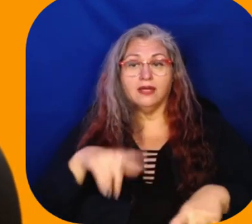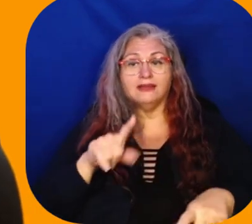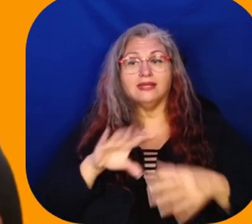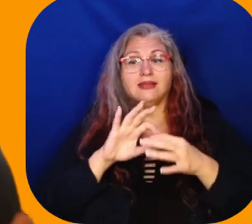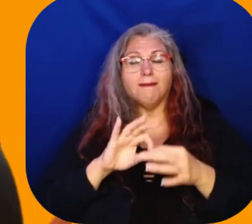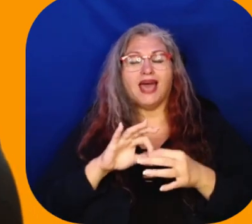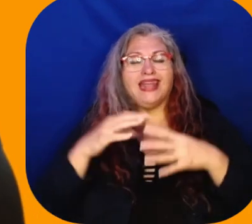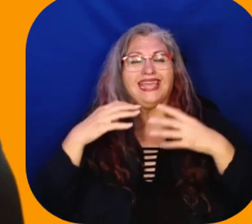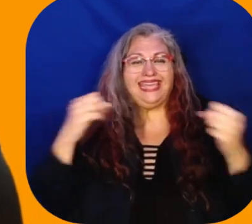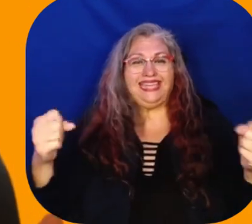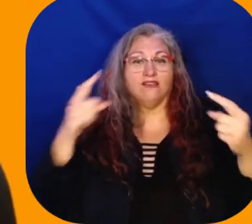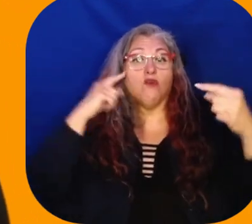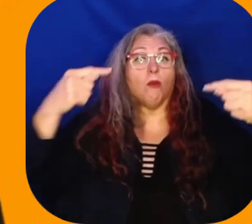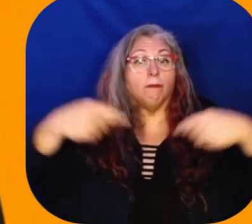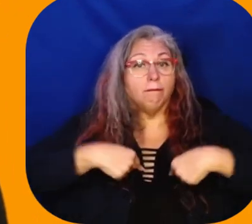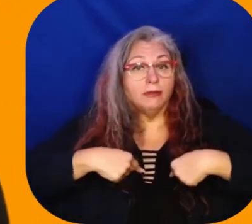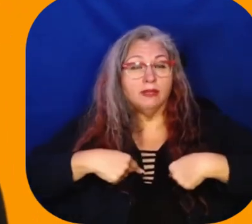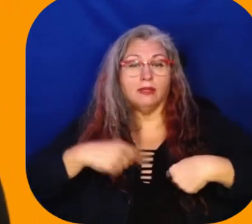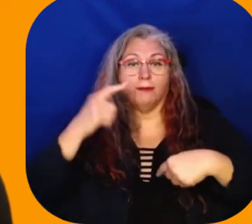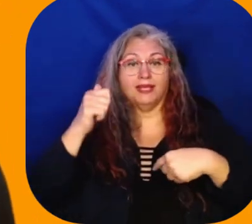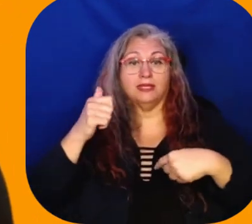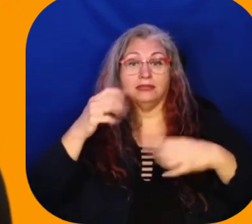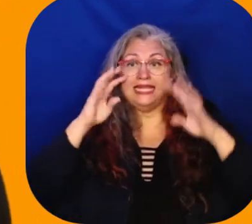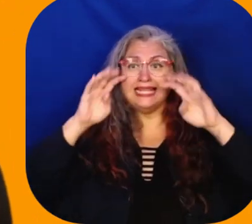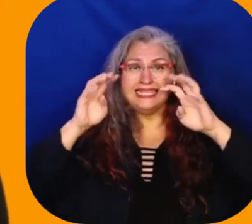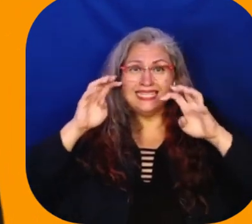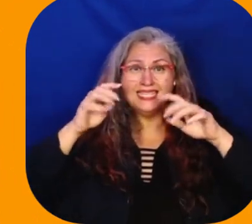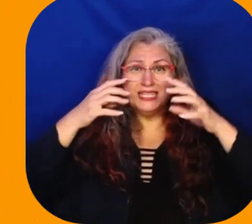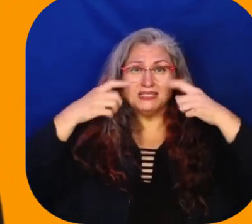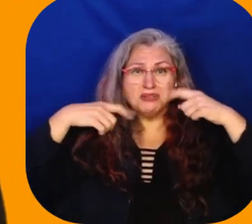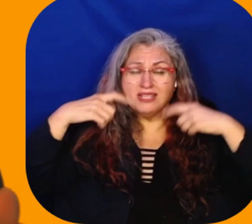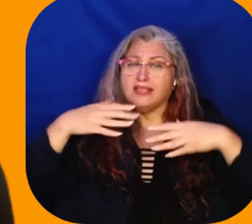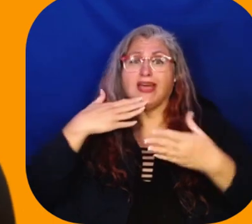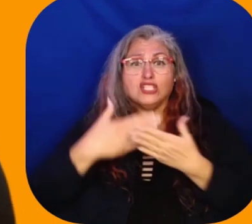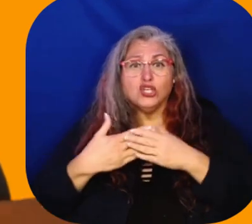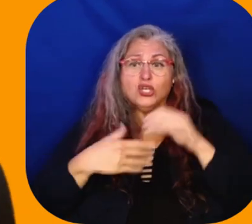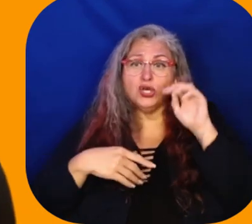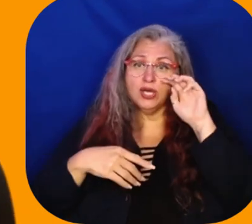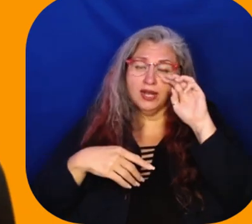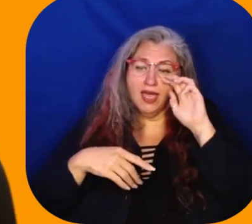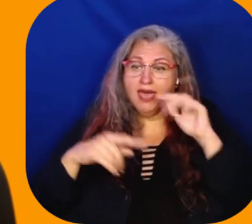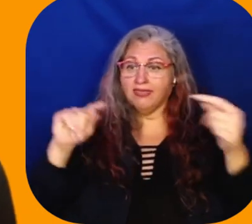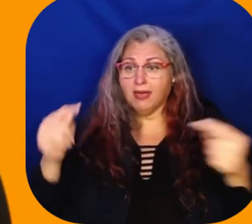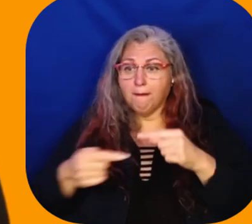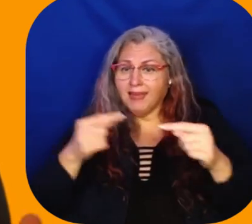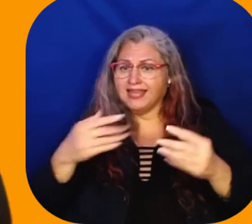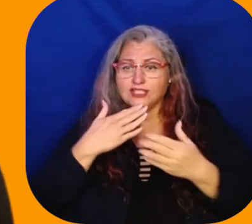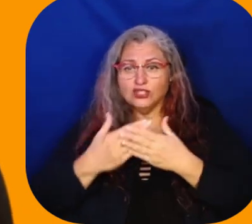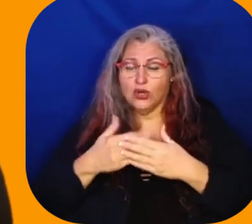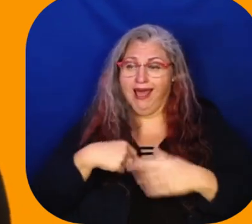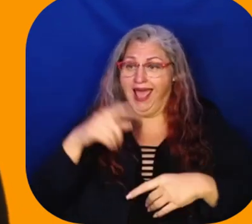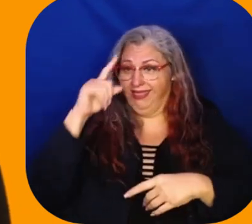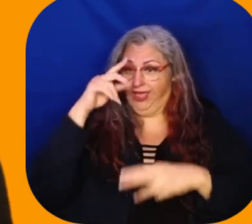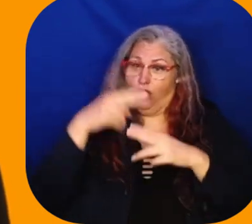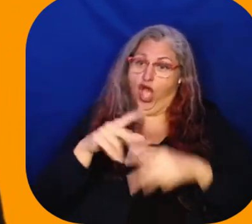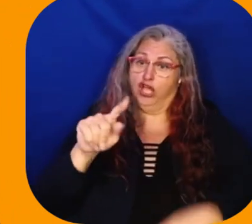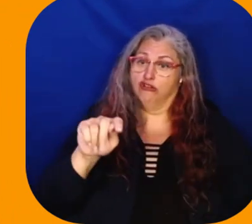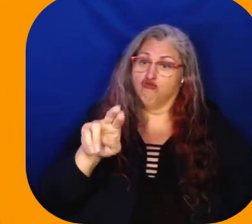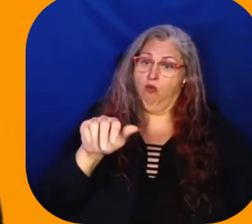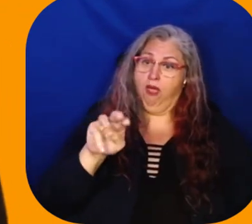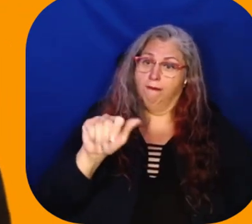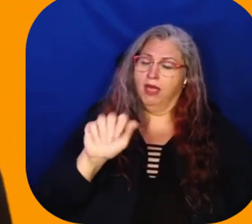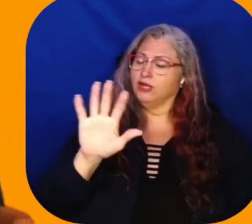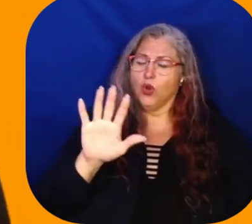because the tears are good. The pain that shows up is good. I don't see that as trauma that shows up. That's not